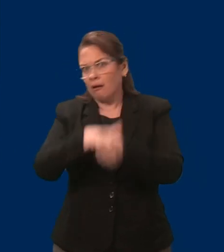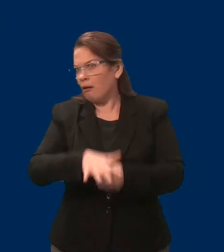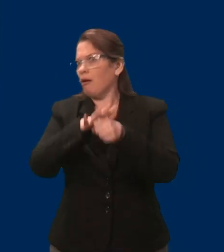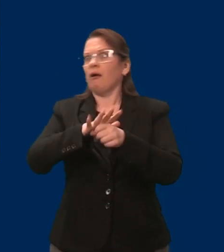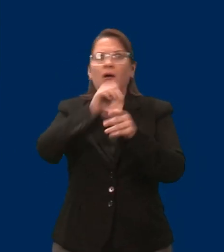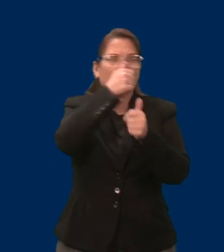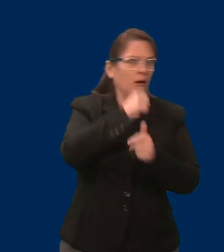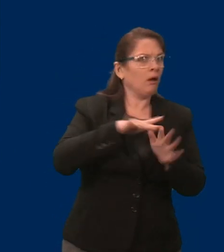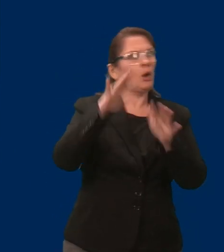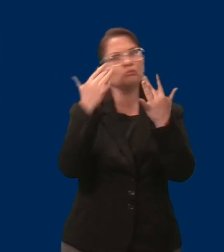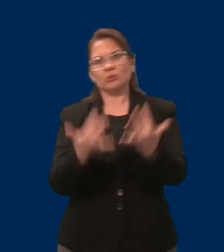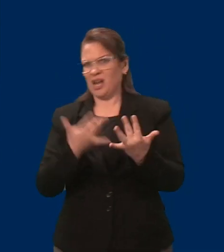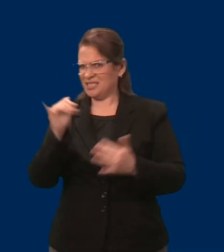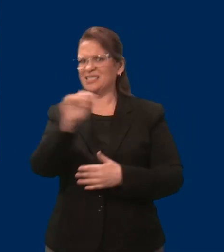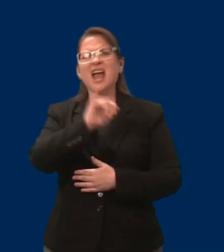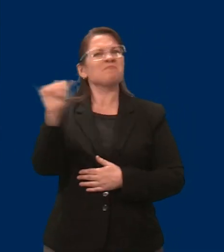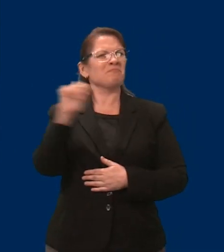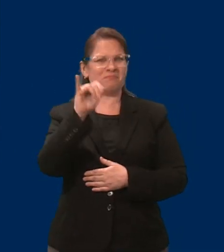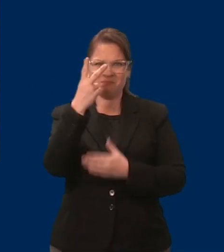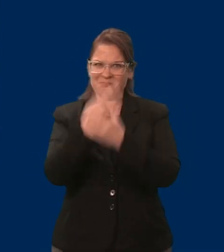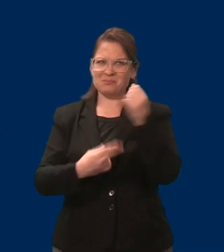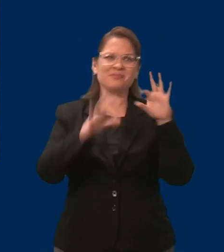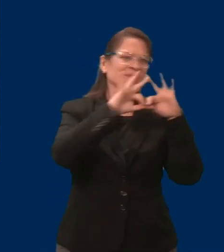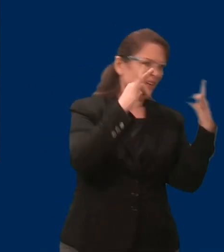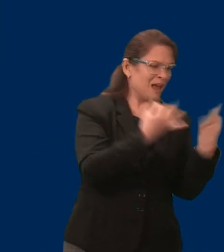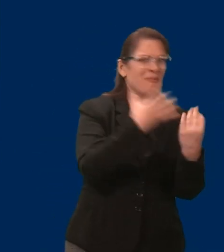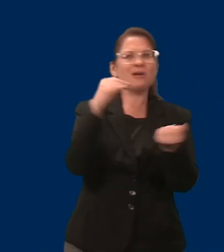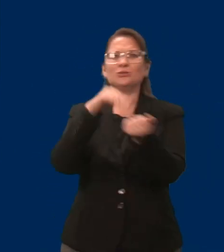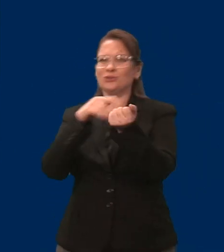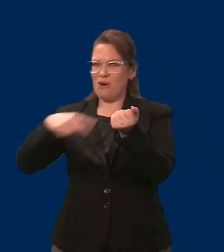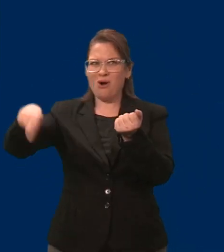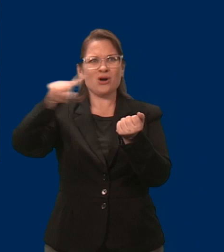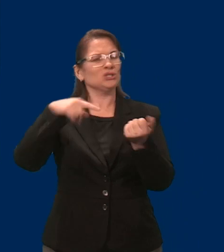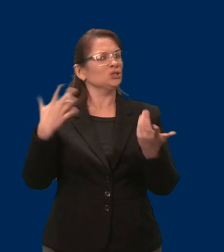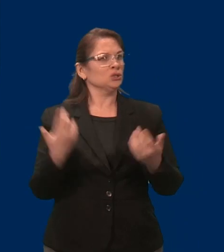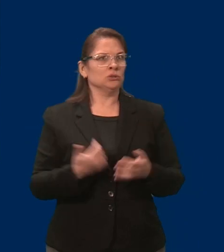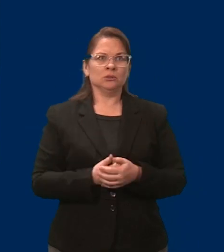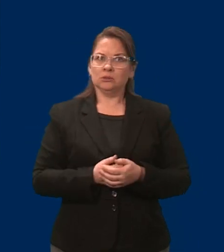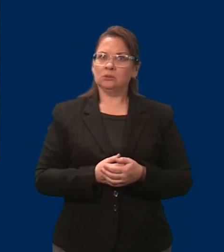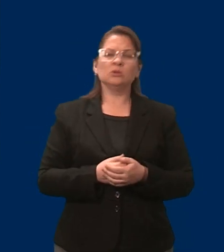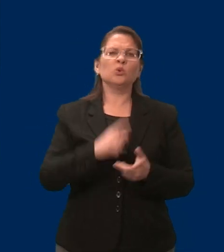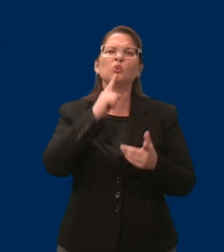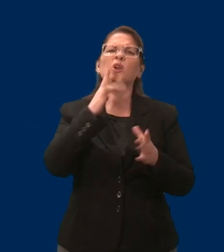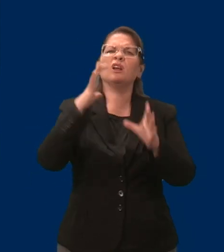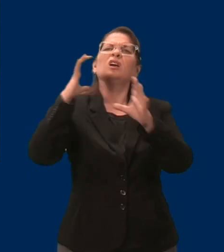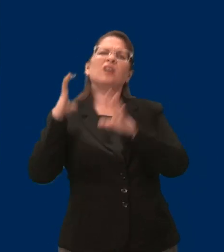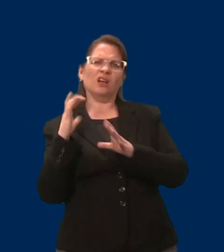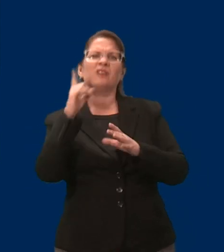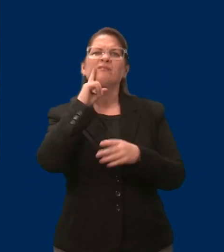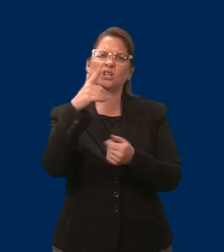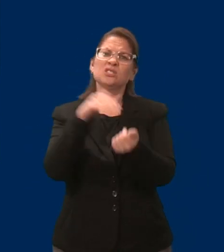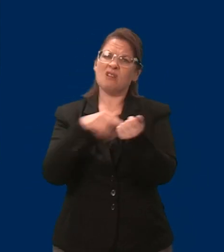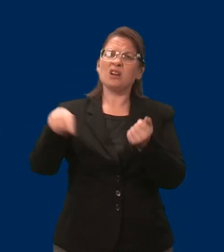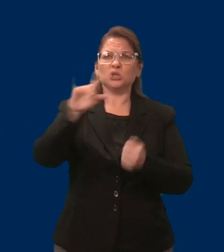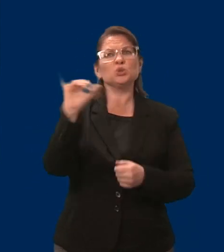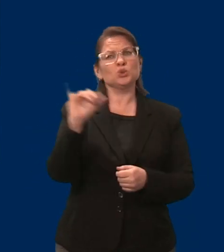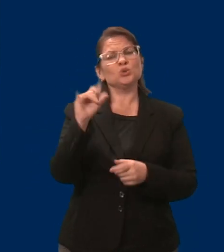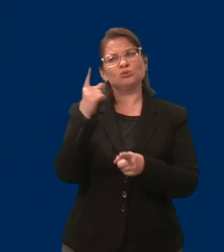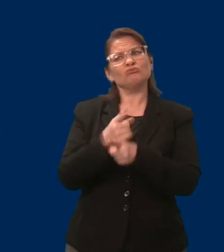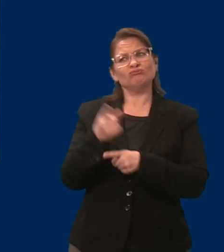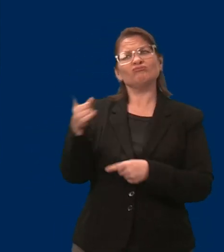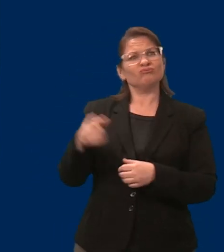want to get patients to the right care and to the appropriate care. And it can be a burden on them as well. And an emotional burden, it sounds like, from what you say,